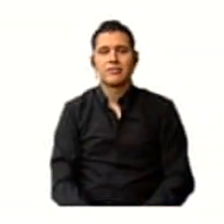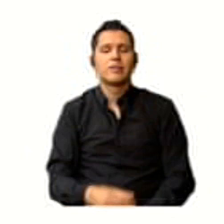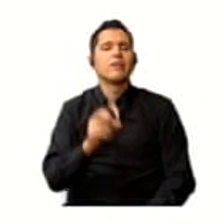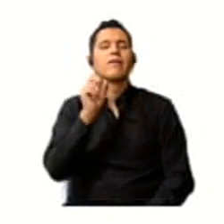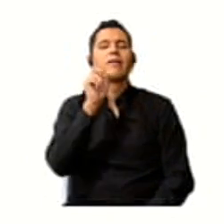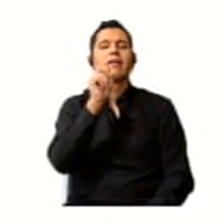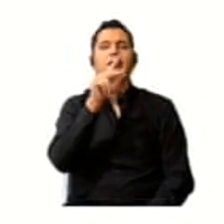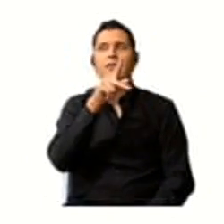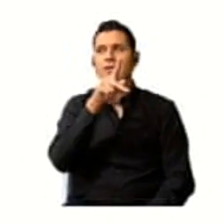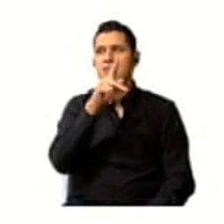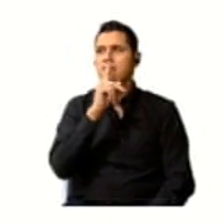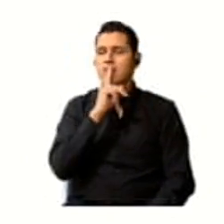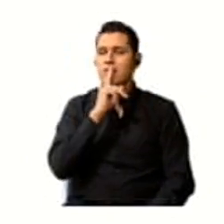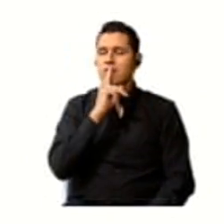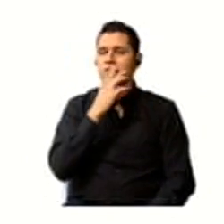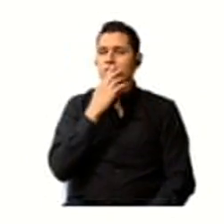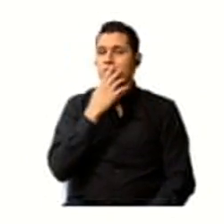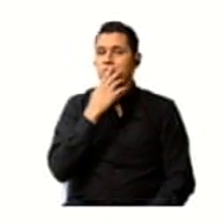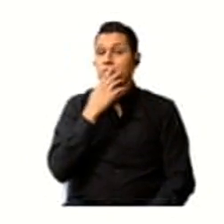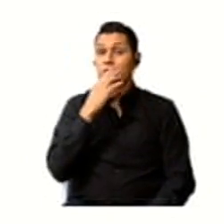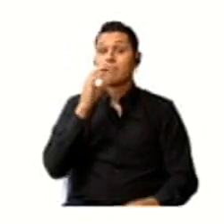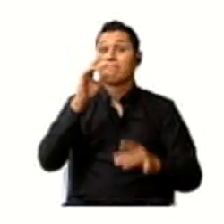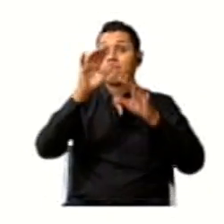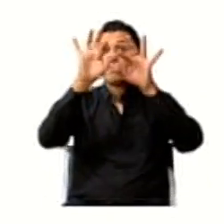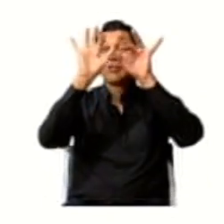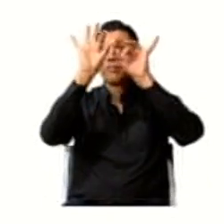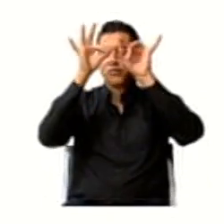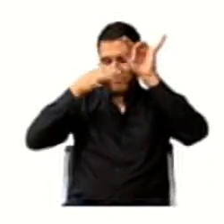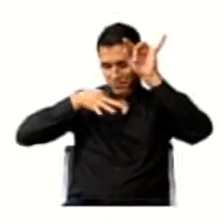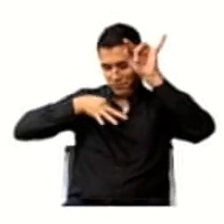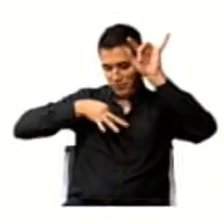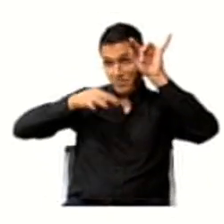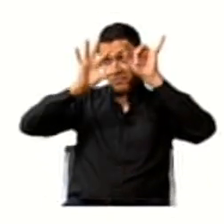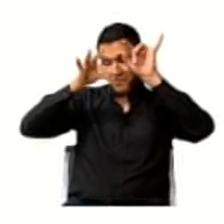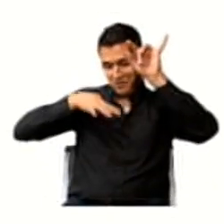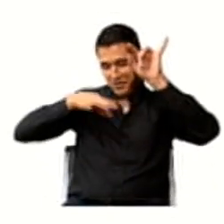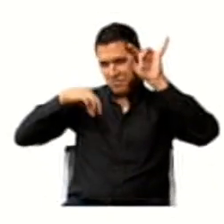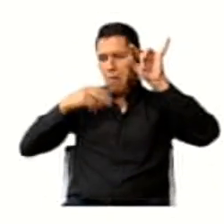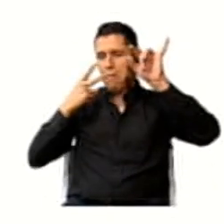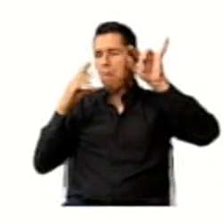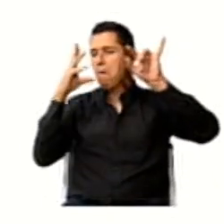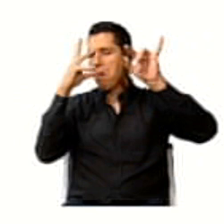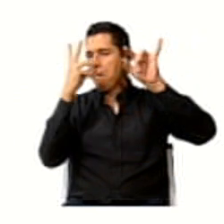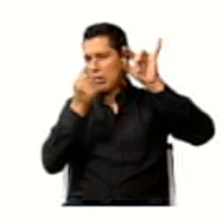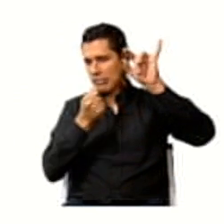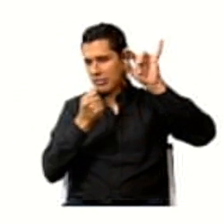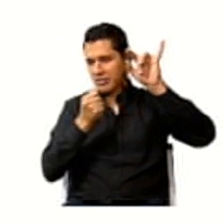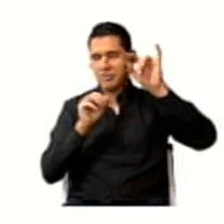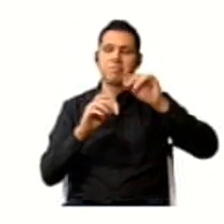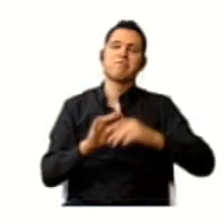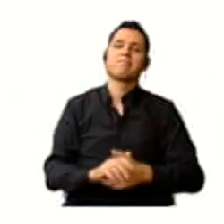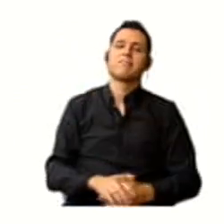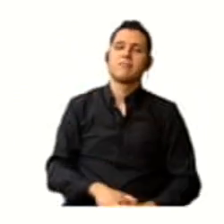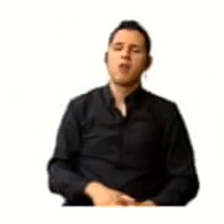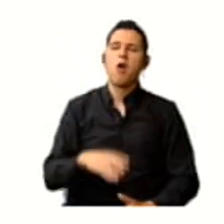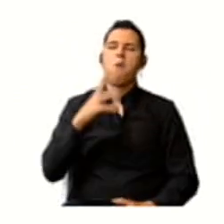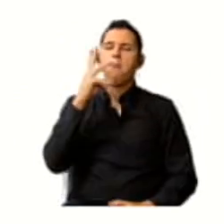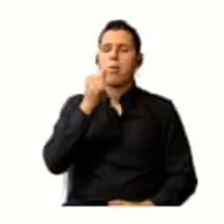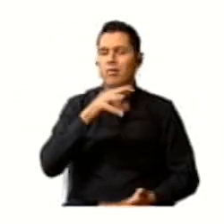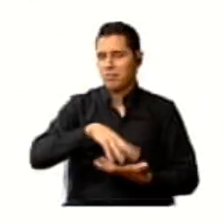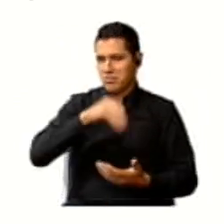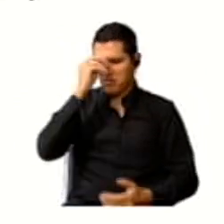Okay. Indicators. How much do I learn? Let's see,